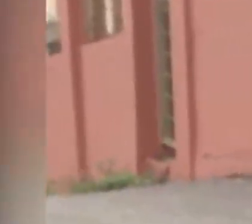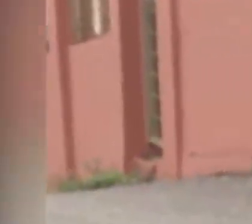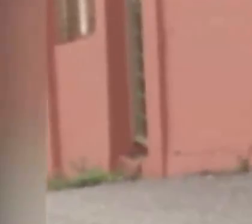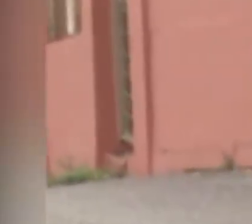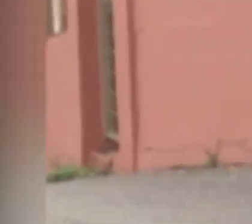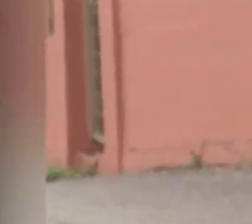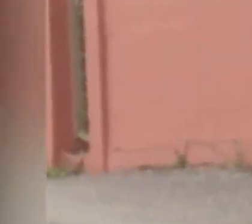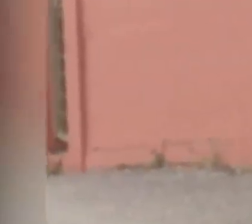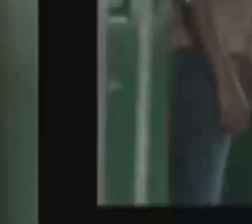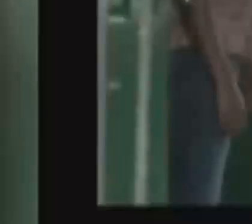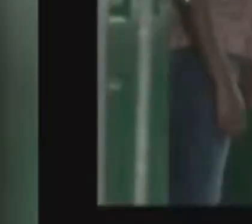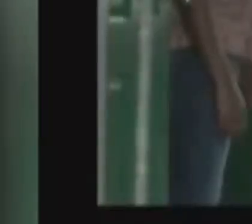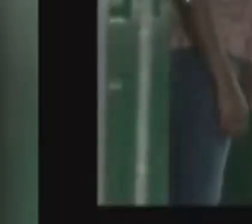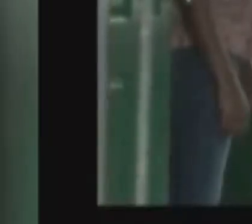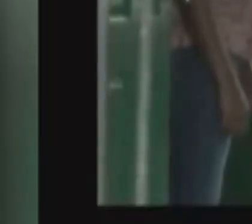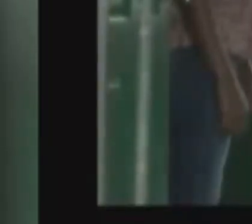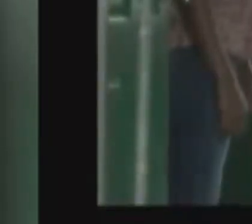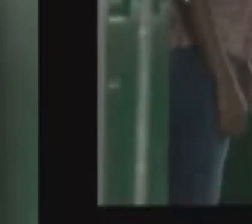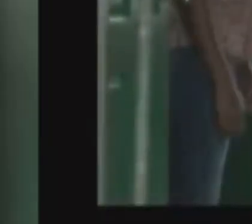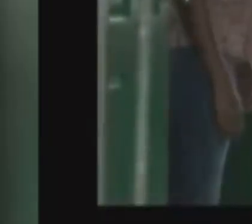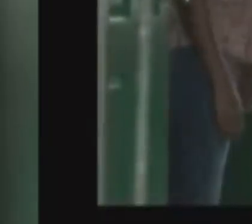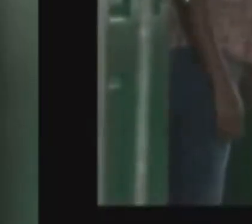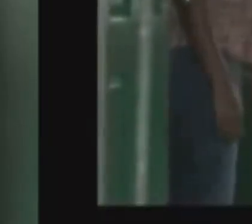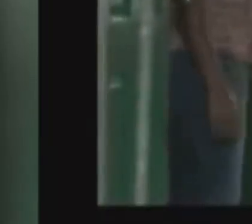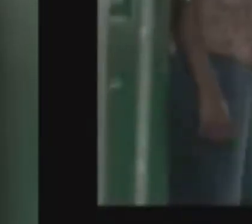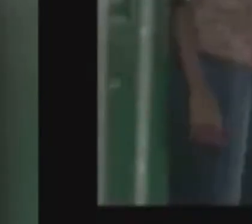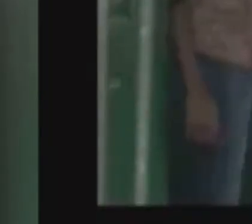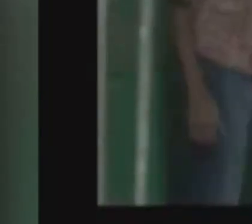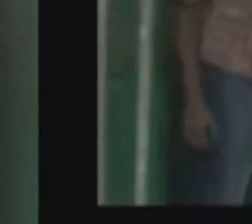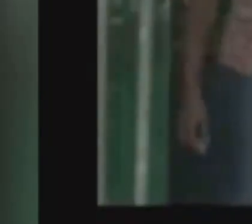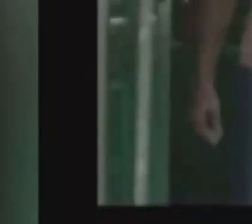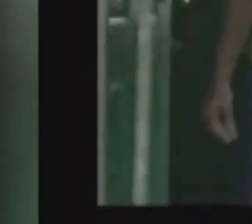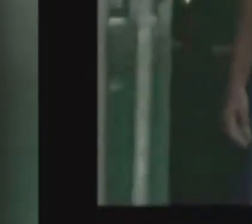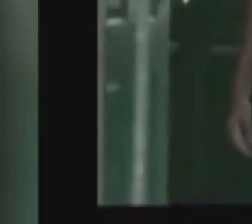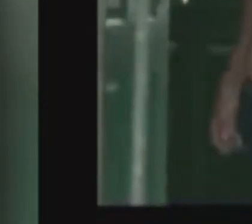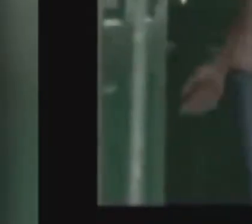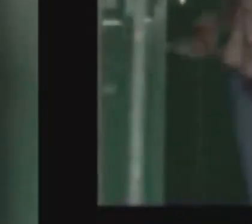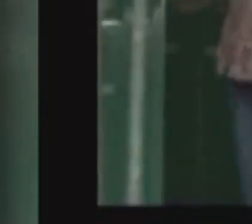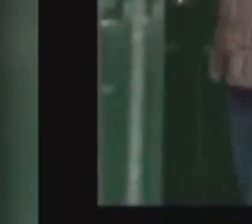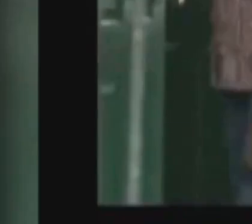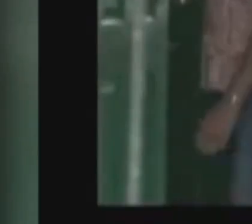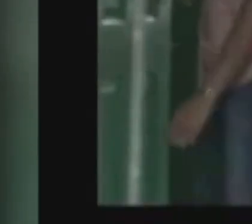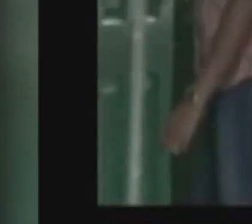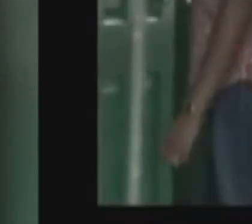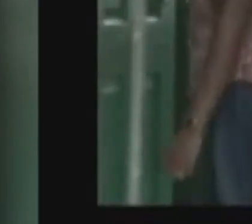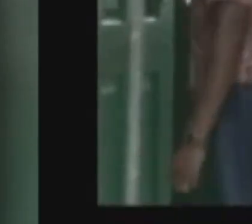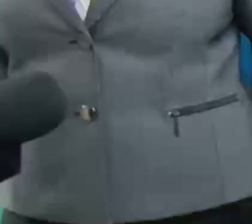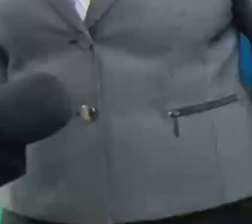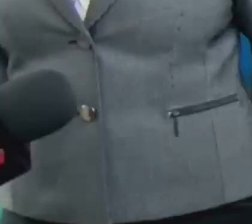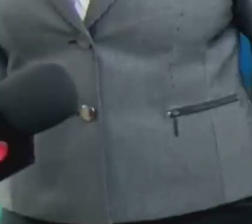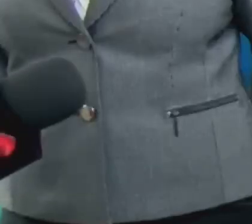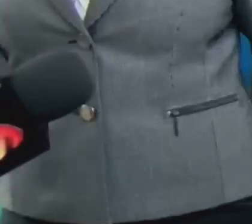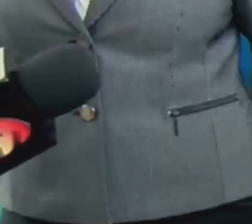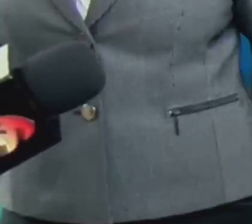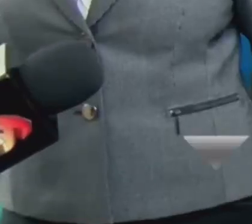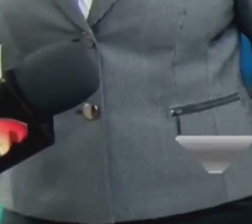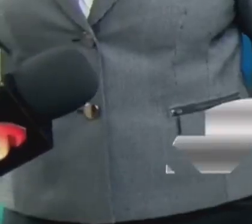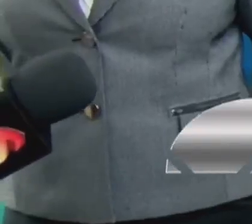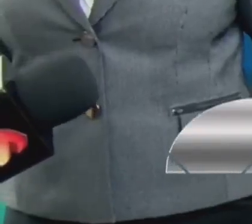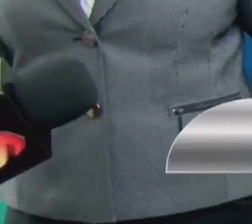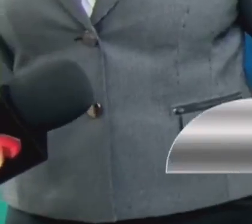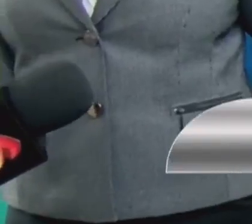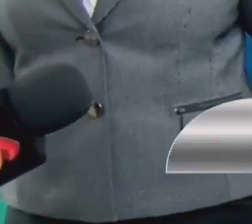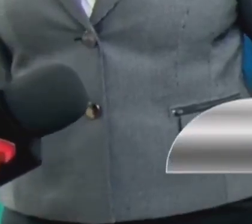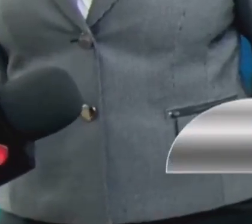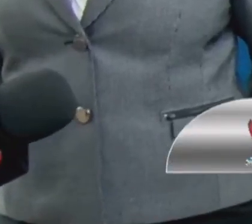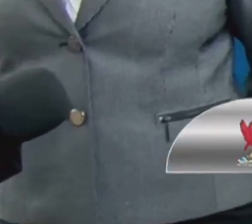19,651 students nationwide wrote the examination under strict COVID-19 health protocols. Schools are in a